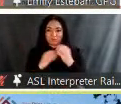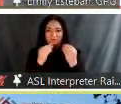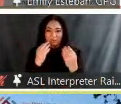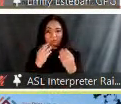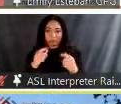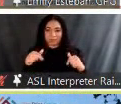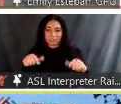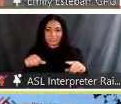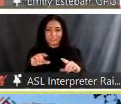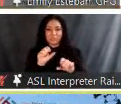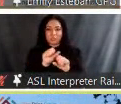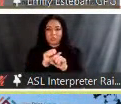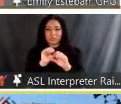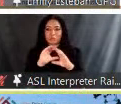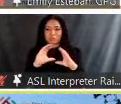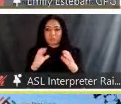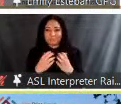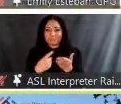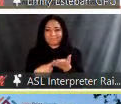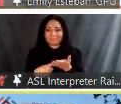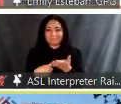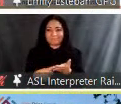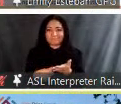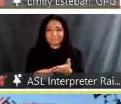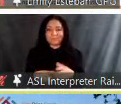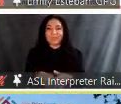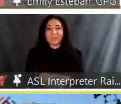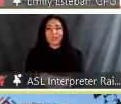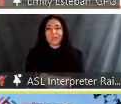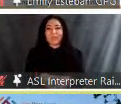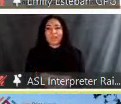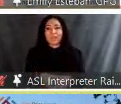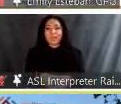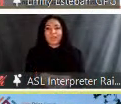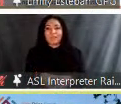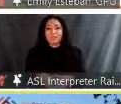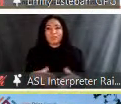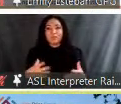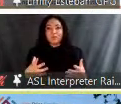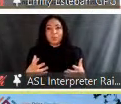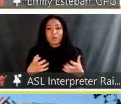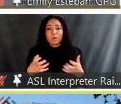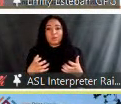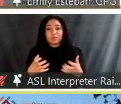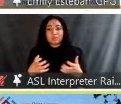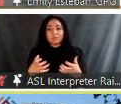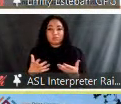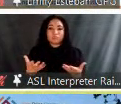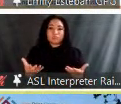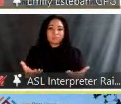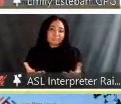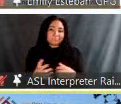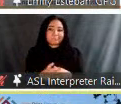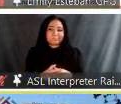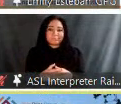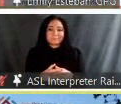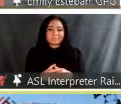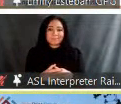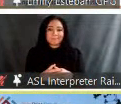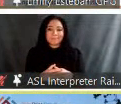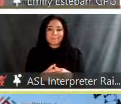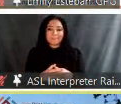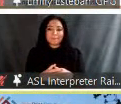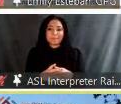this work group discussion. And want to kind of move us into